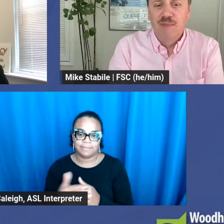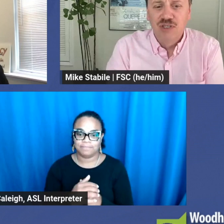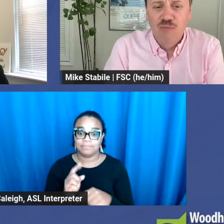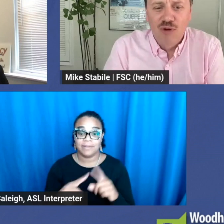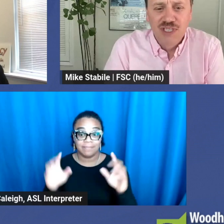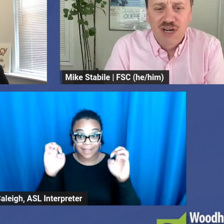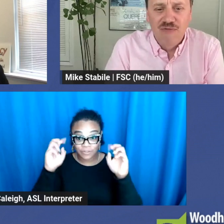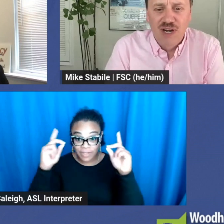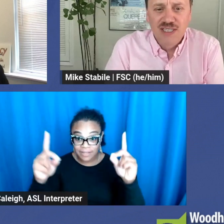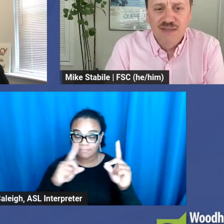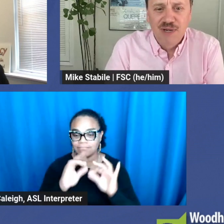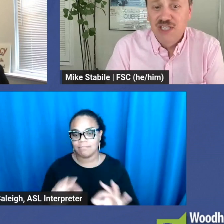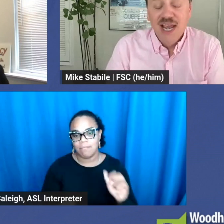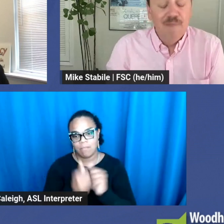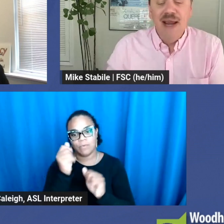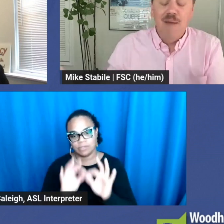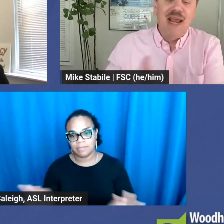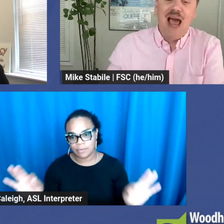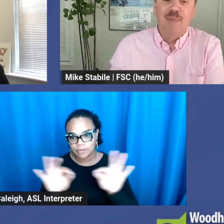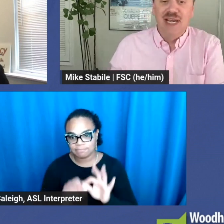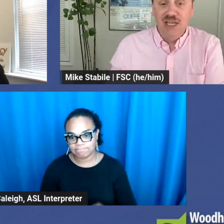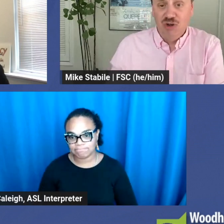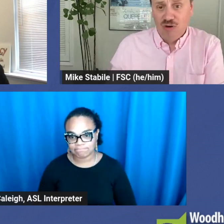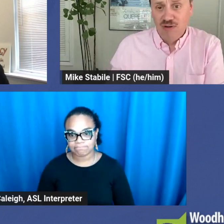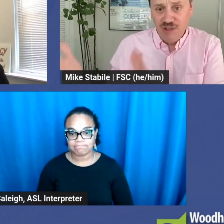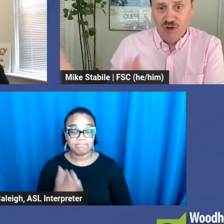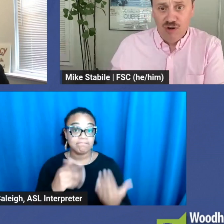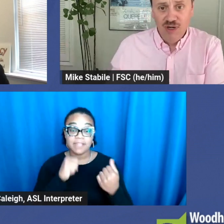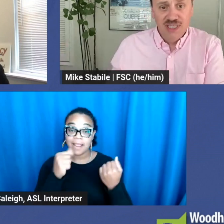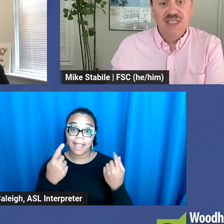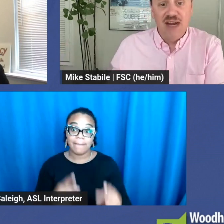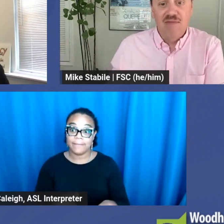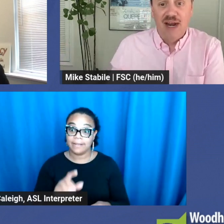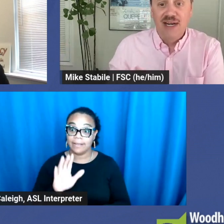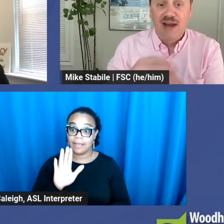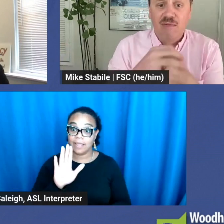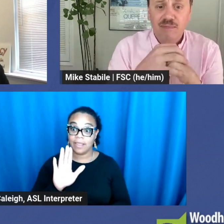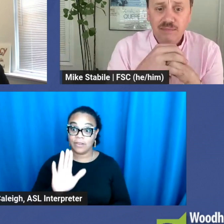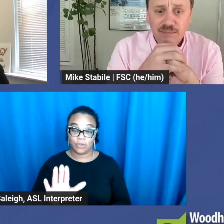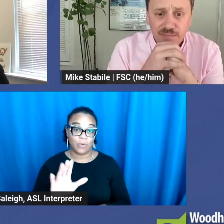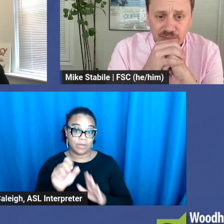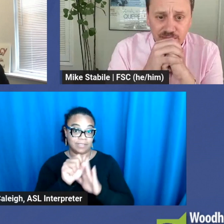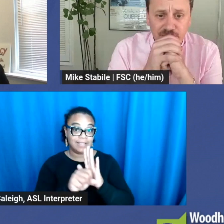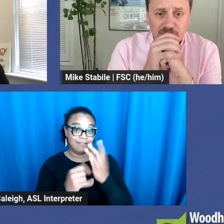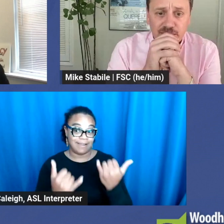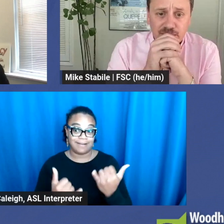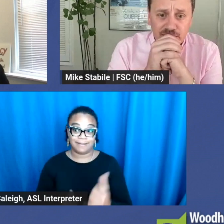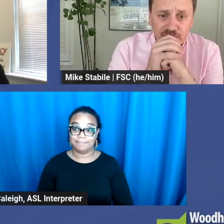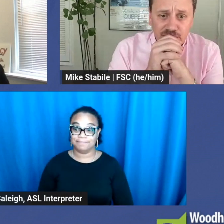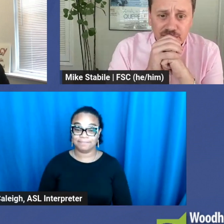education is really the most important stuff for us, because it may not be happening in your state right now.